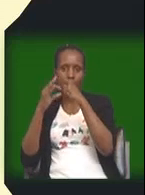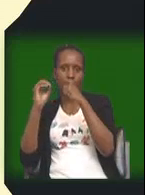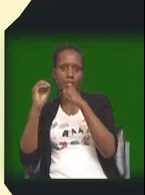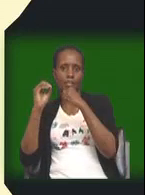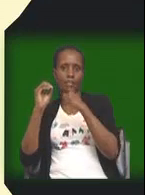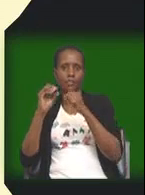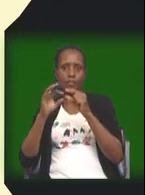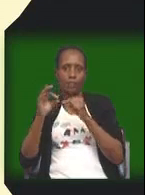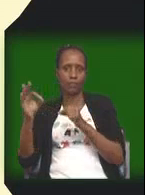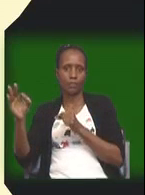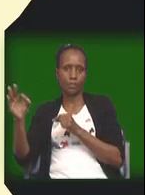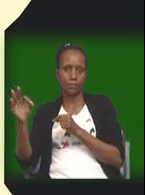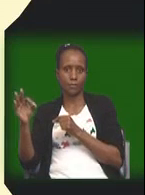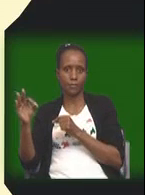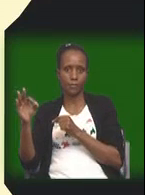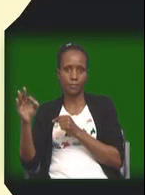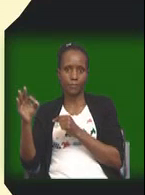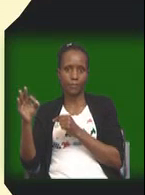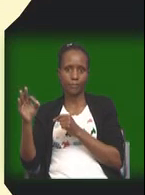68,680 square kilometers.